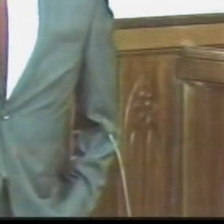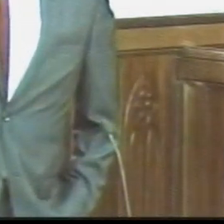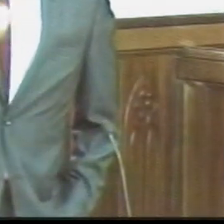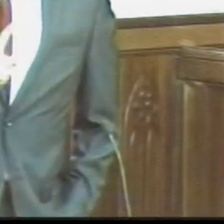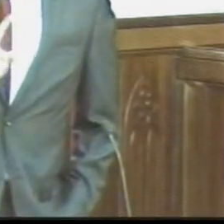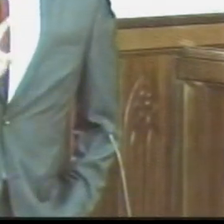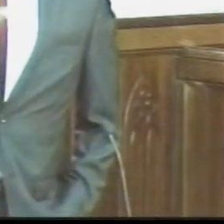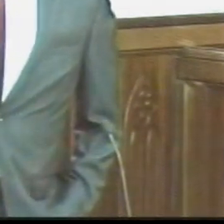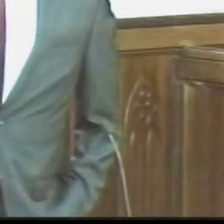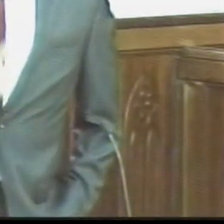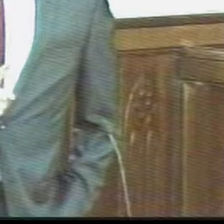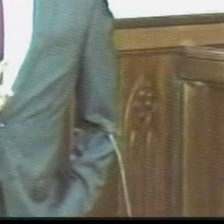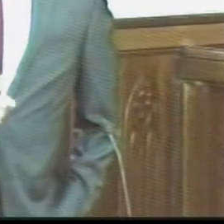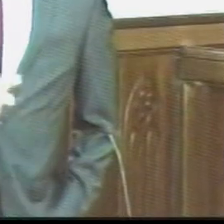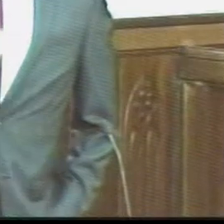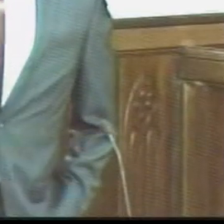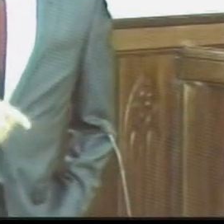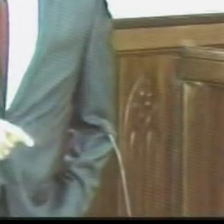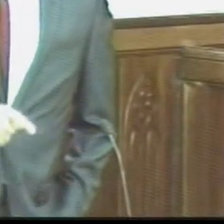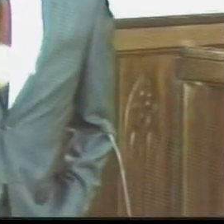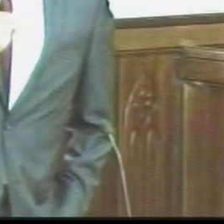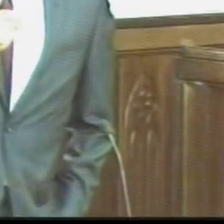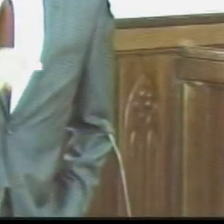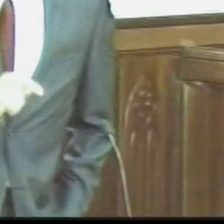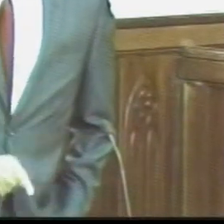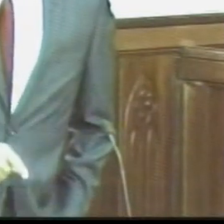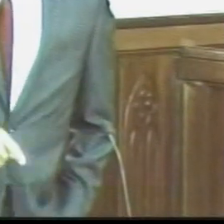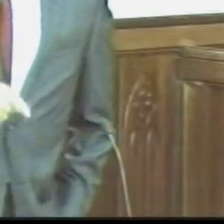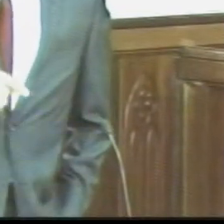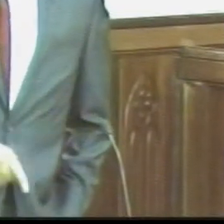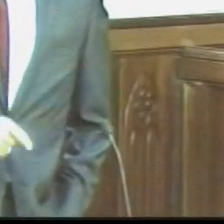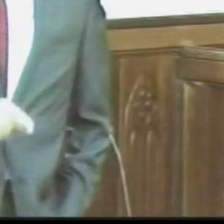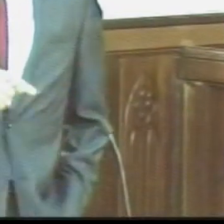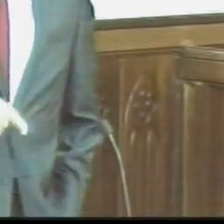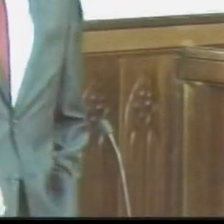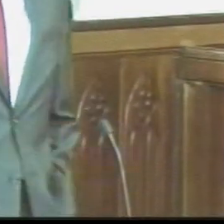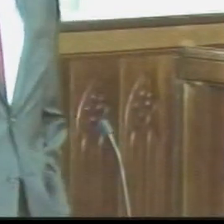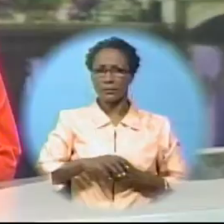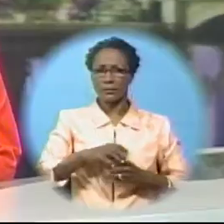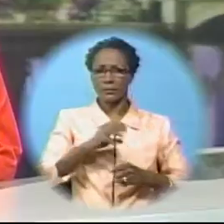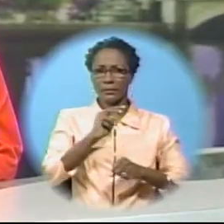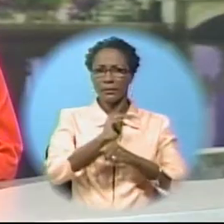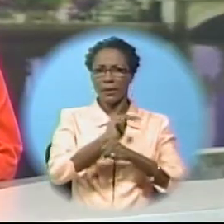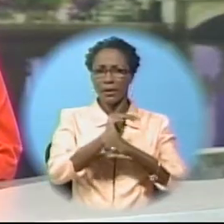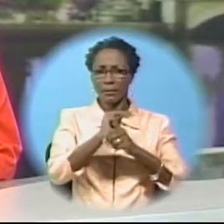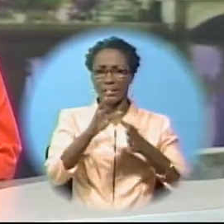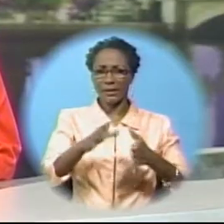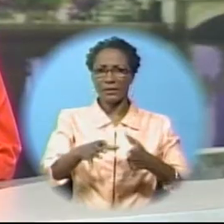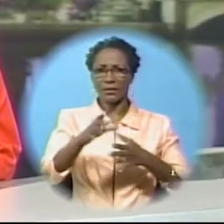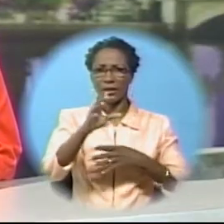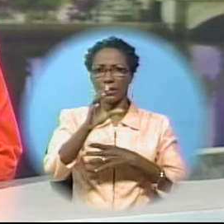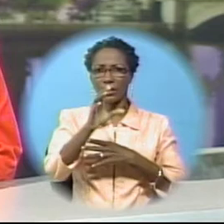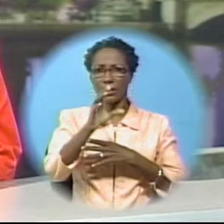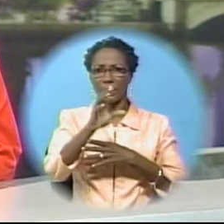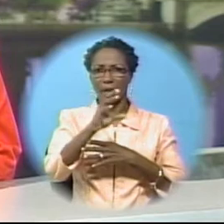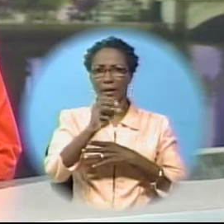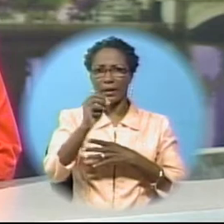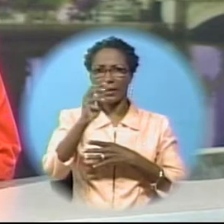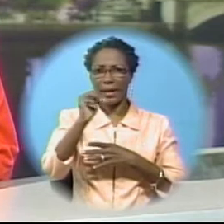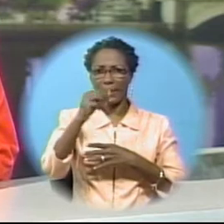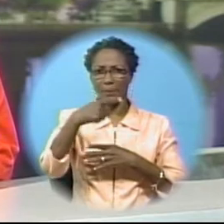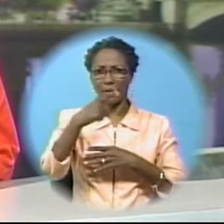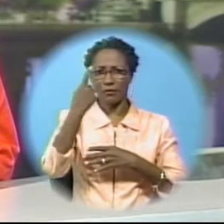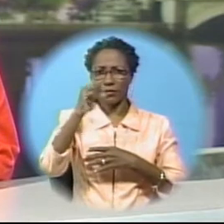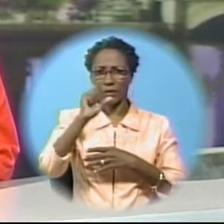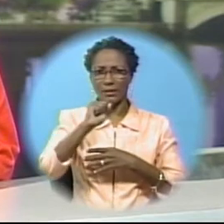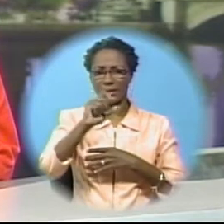the damage that it is doing to the highway infrastructure in the district. Meantime, Minister of Commerce and MP for